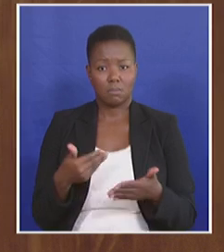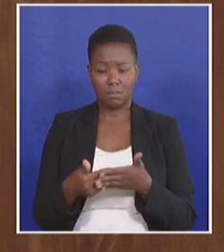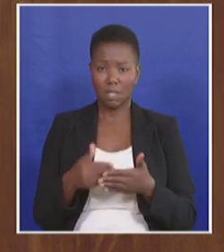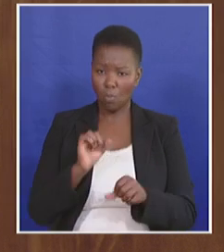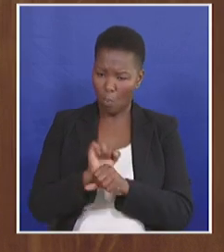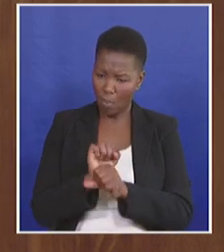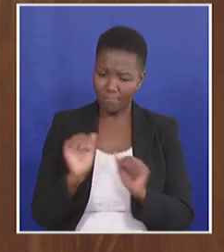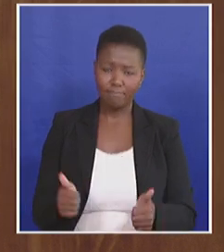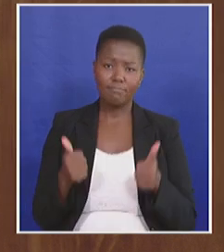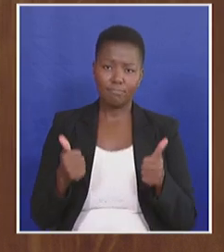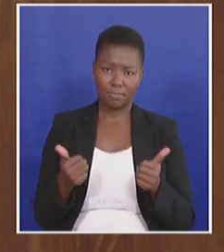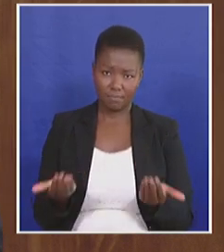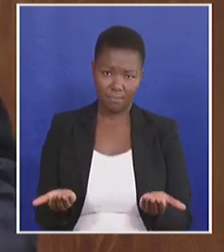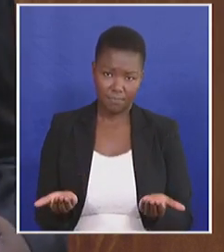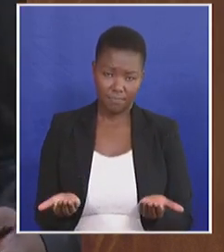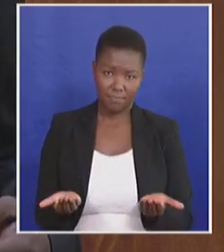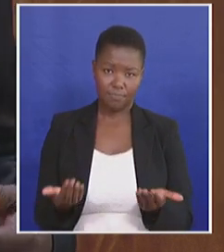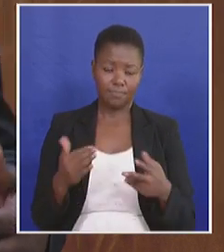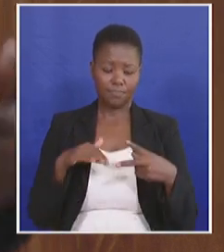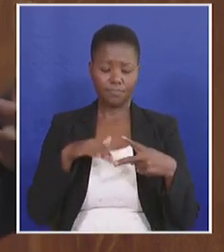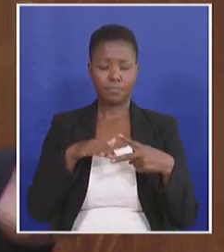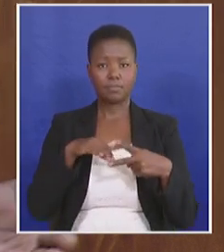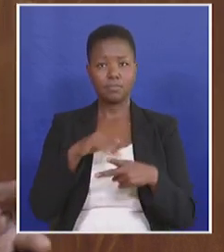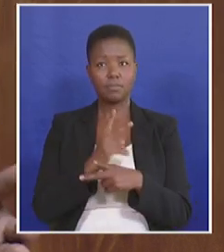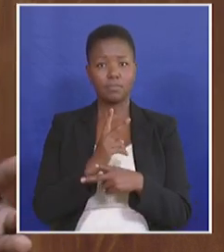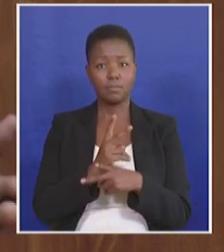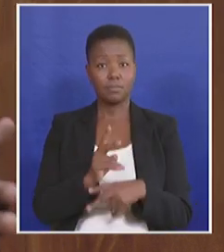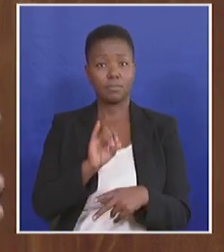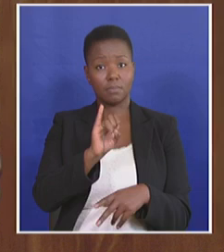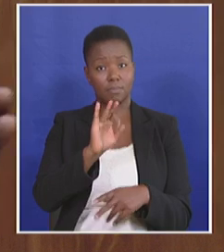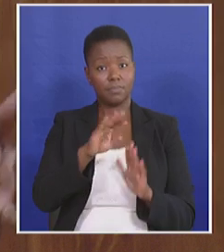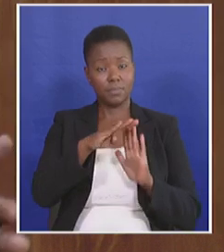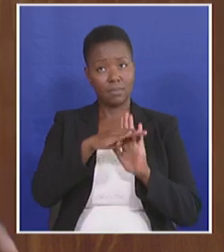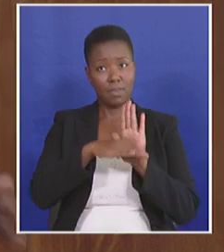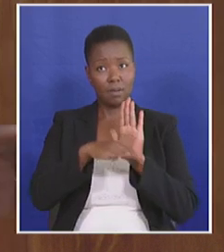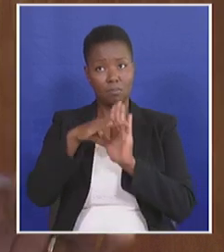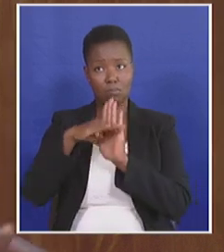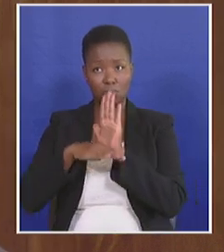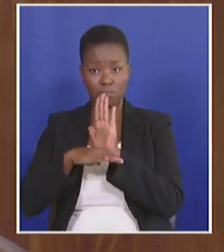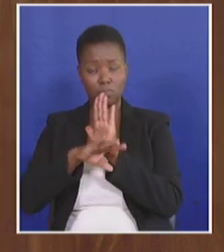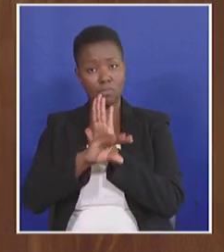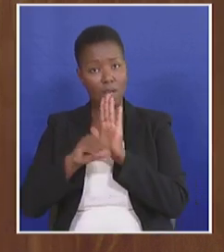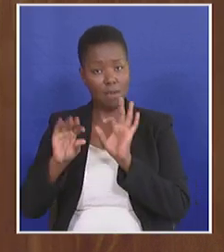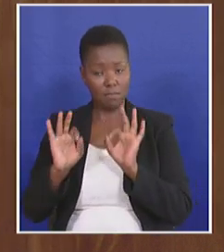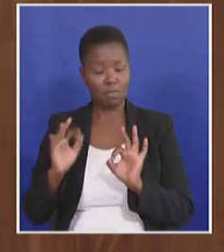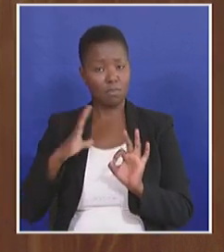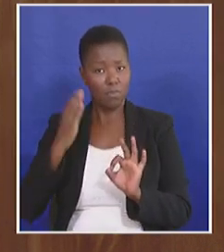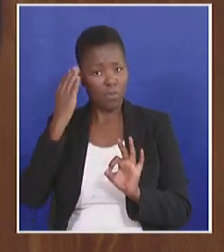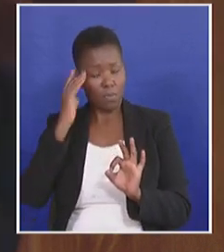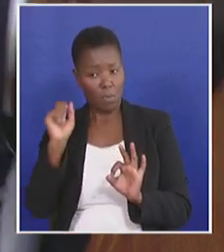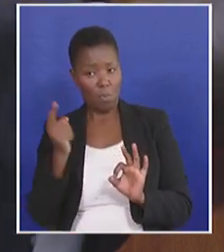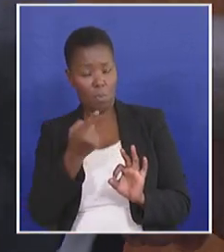task? And also, if there are programs, are they being adhered to in all the police stations in the country?